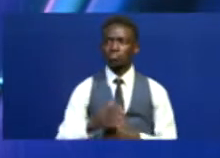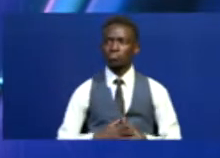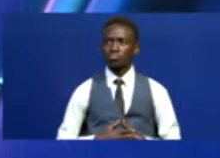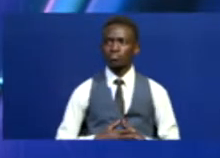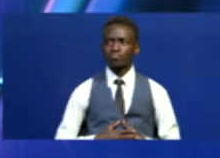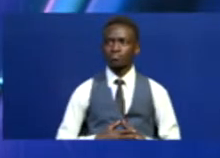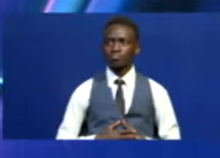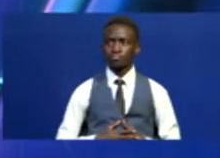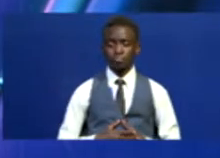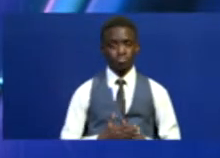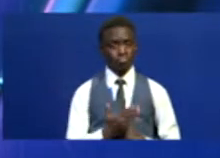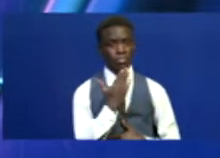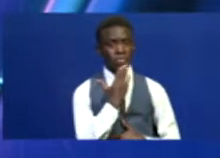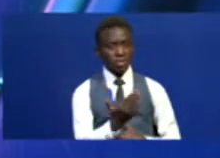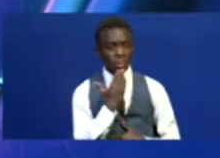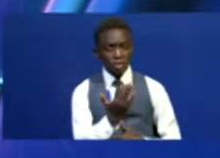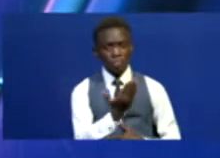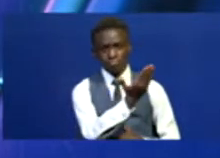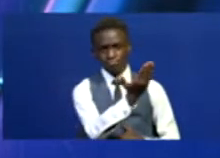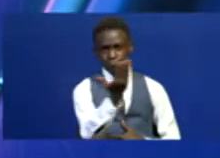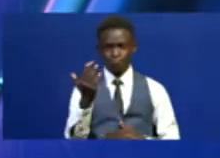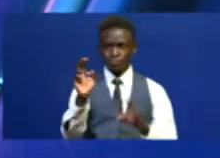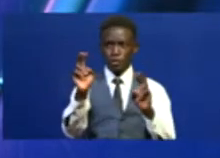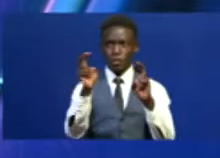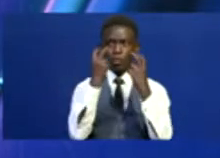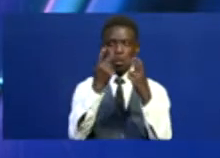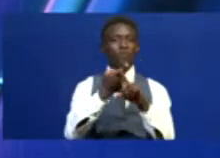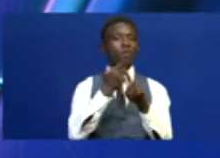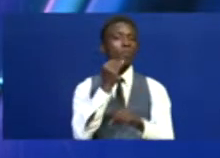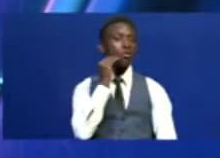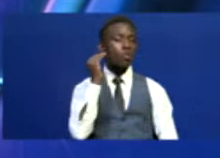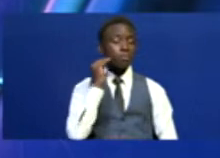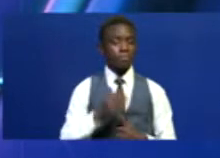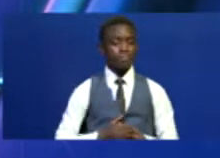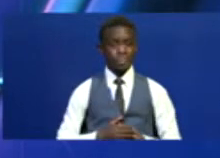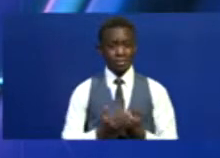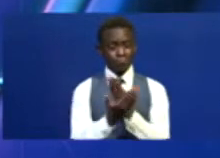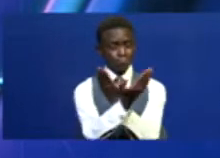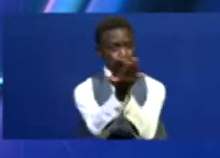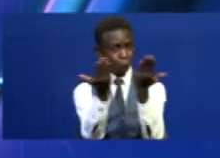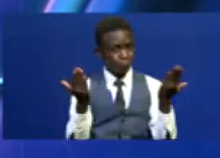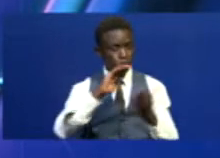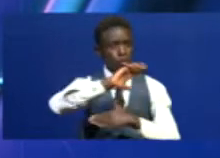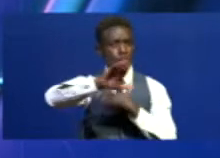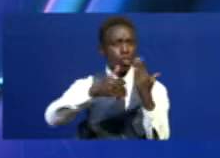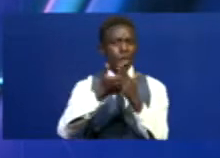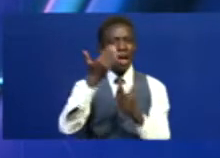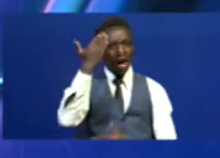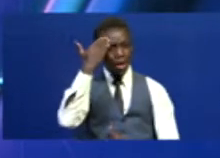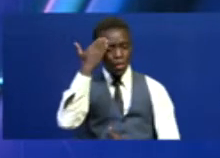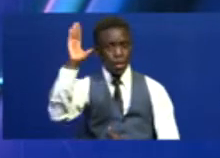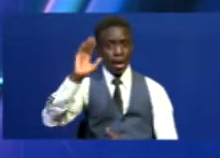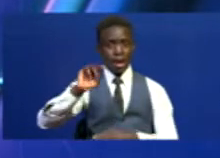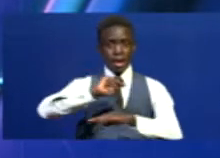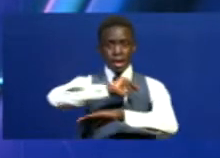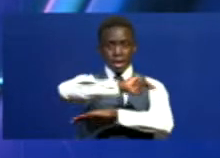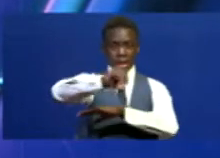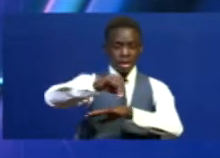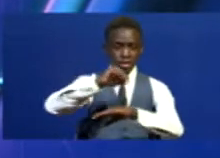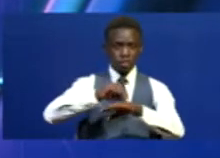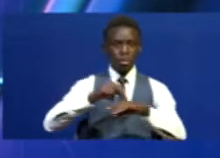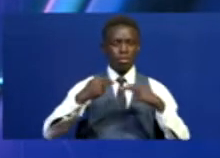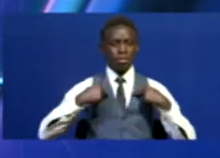welcome viewers watching this program at home. As you are all aware, National Health Insurance